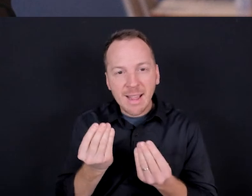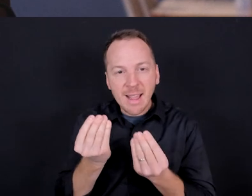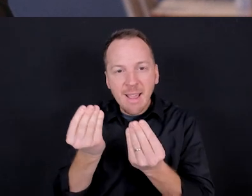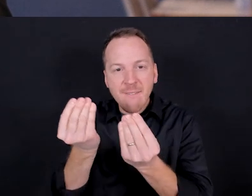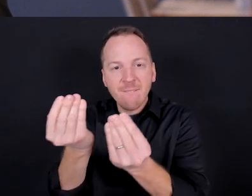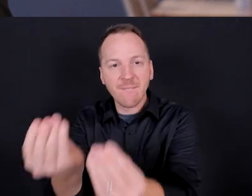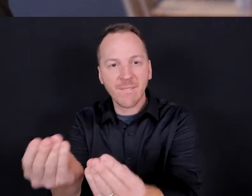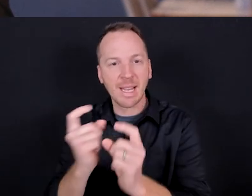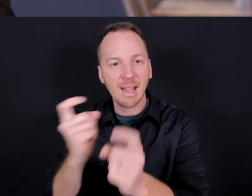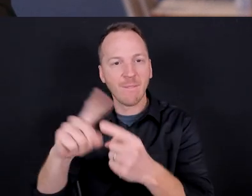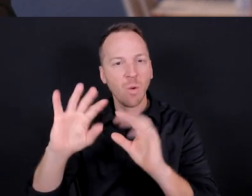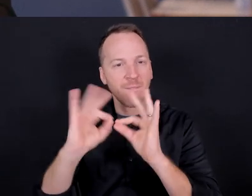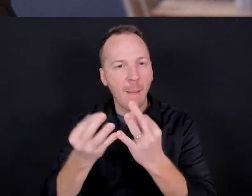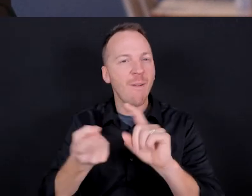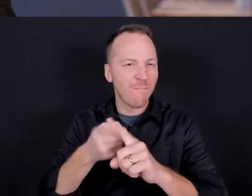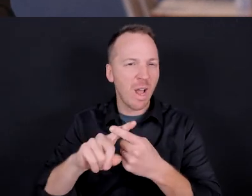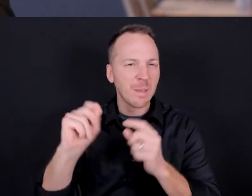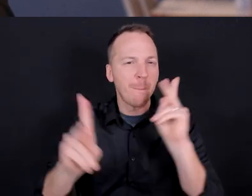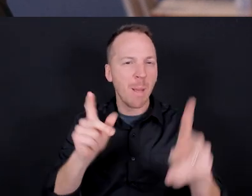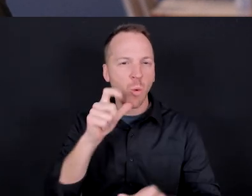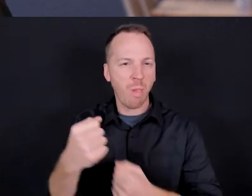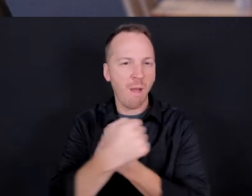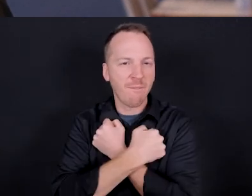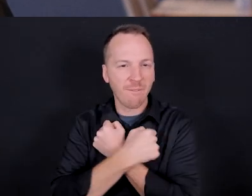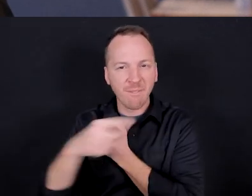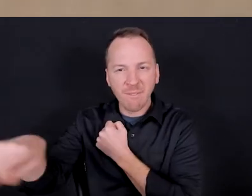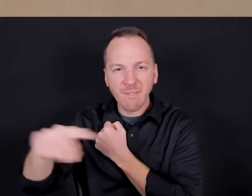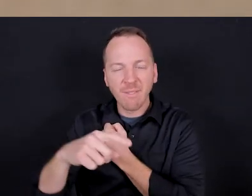to our family and our friends and our loved ones.